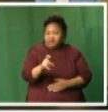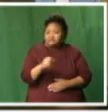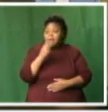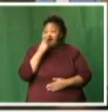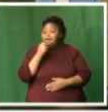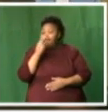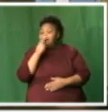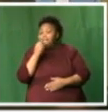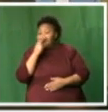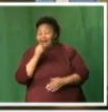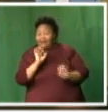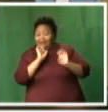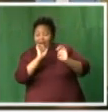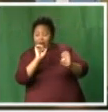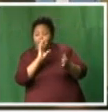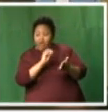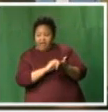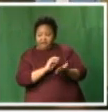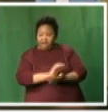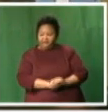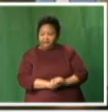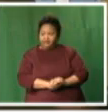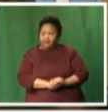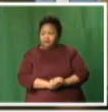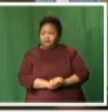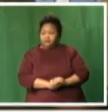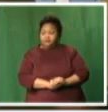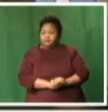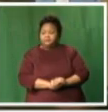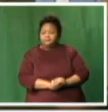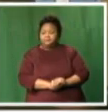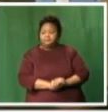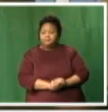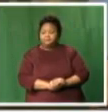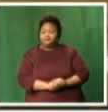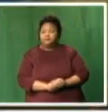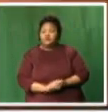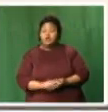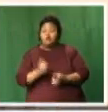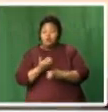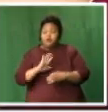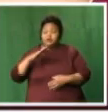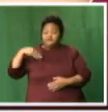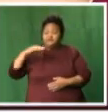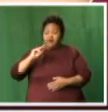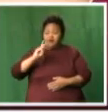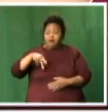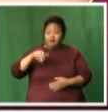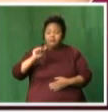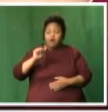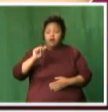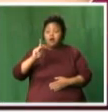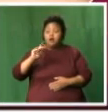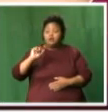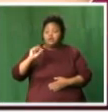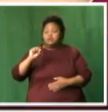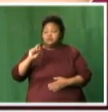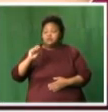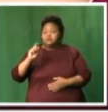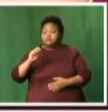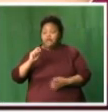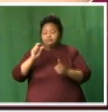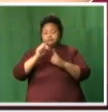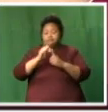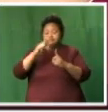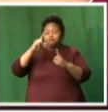ukuthi selivele lisedolobheni elikhulu leRawalpindi khona ePakistan. Endzebeni yemhlaba imidlalo webhola lechubekako